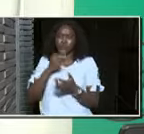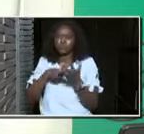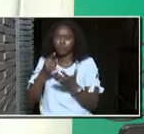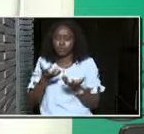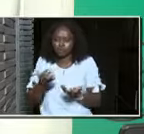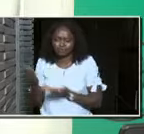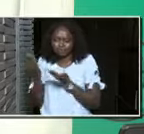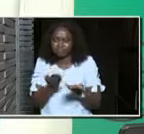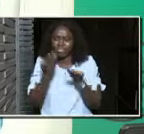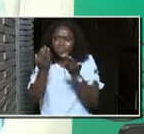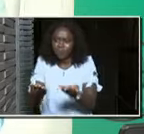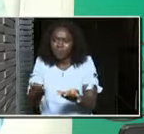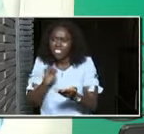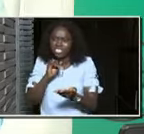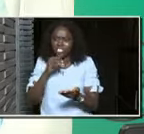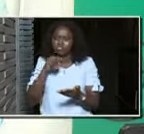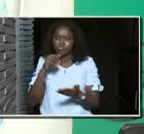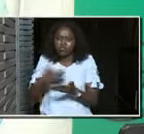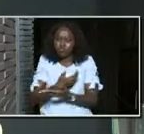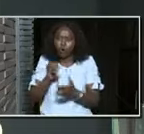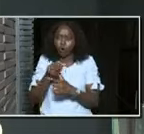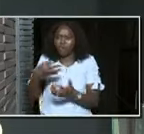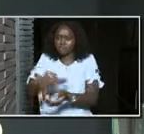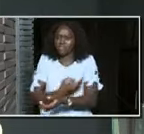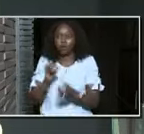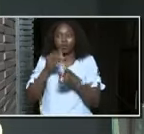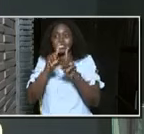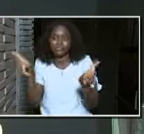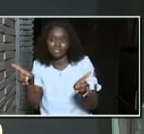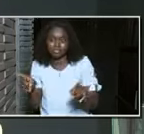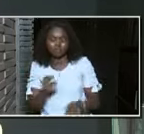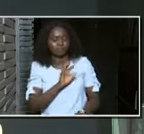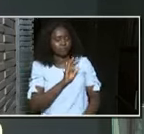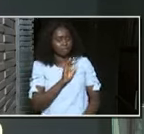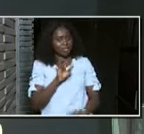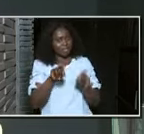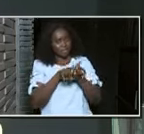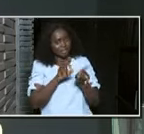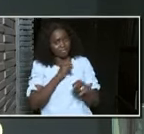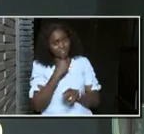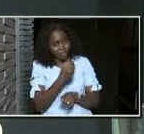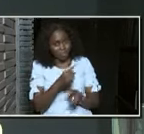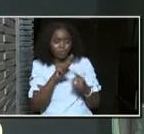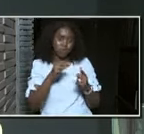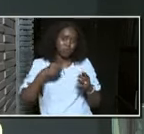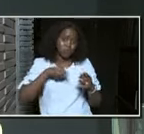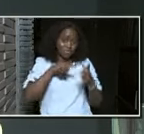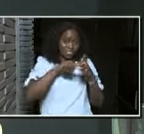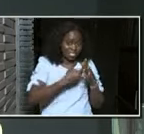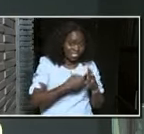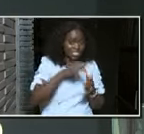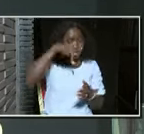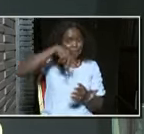or fresh or different. You see, like I told you, when we started the PDP, we had